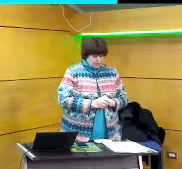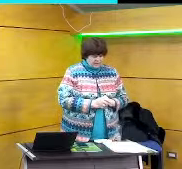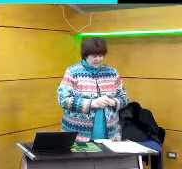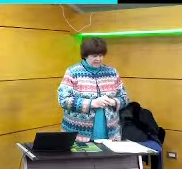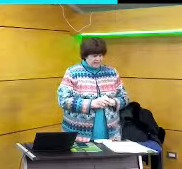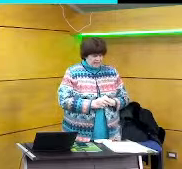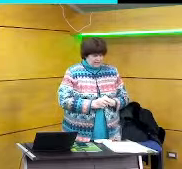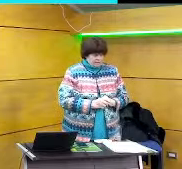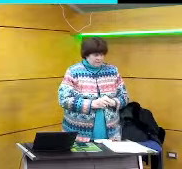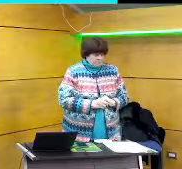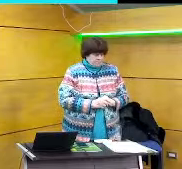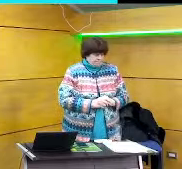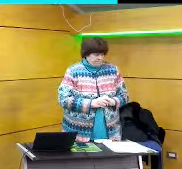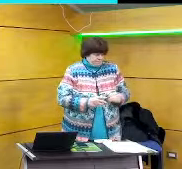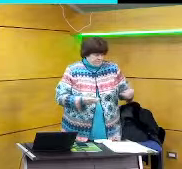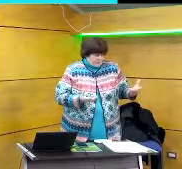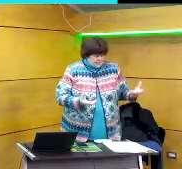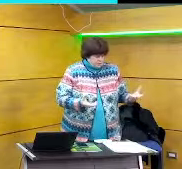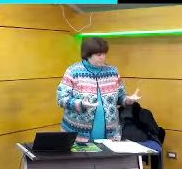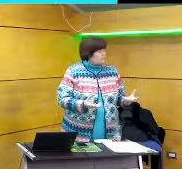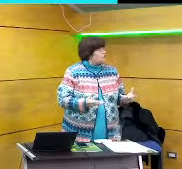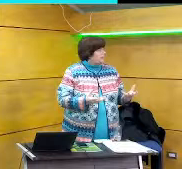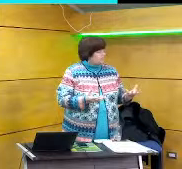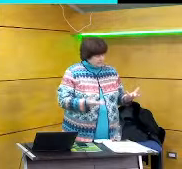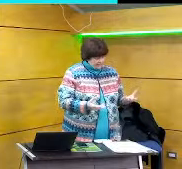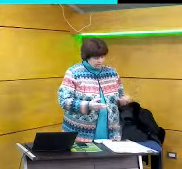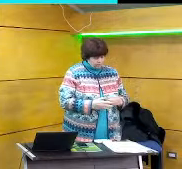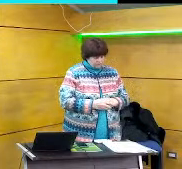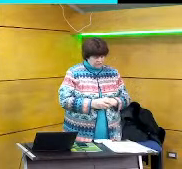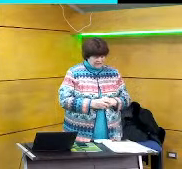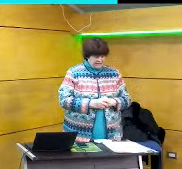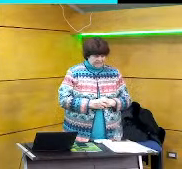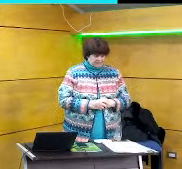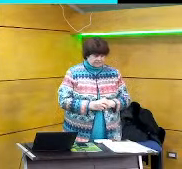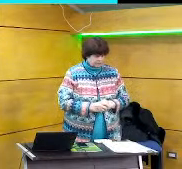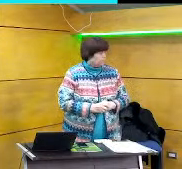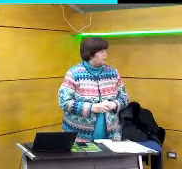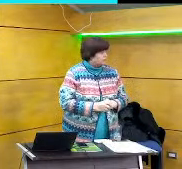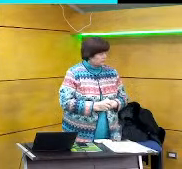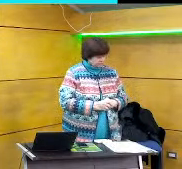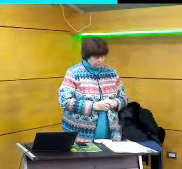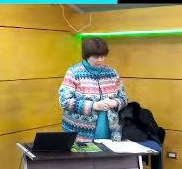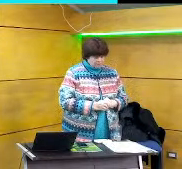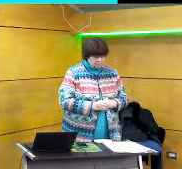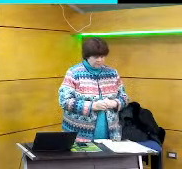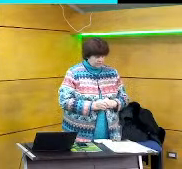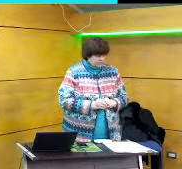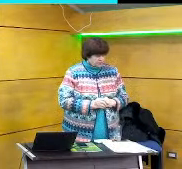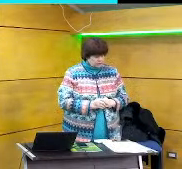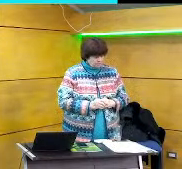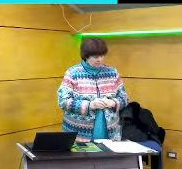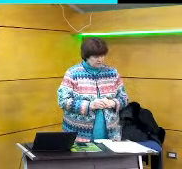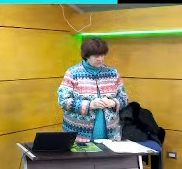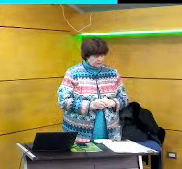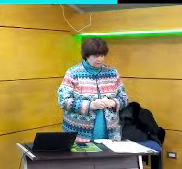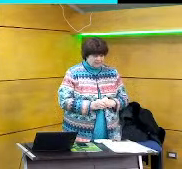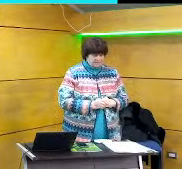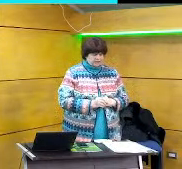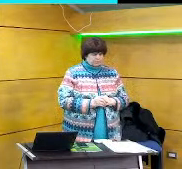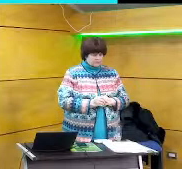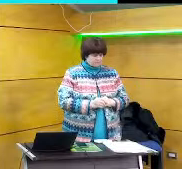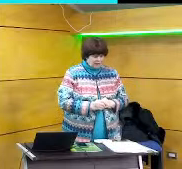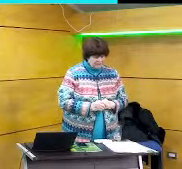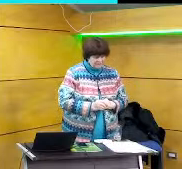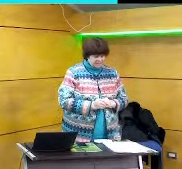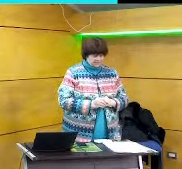our brain, the speech and the language that it is originally from, there's certain parts of the brain